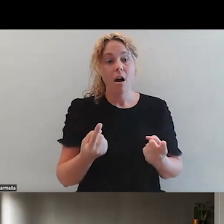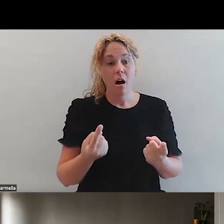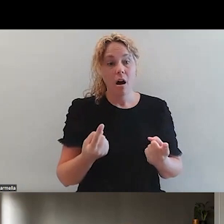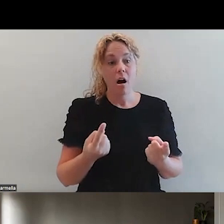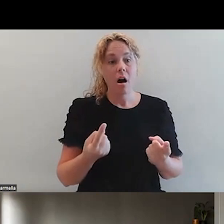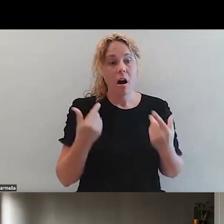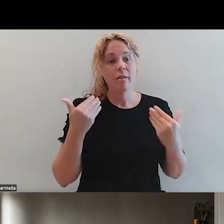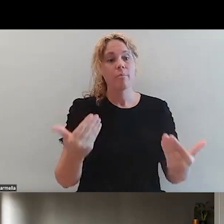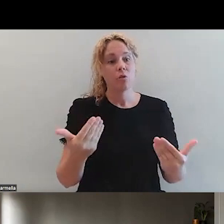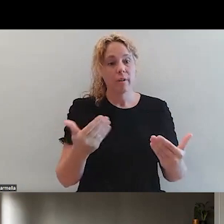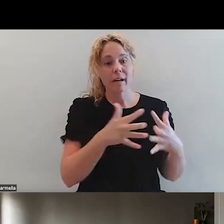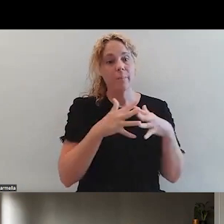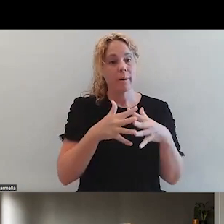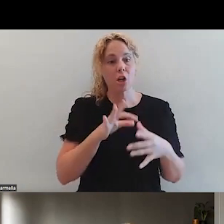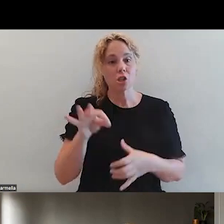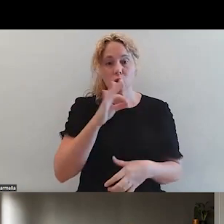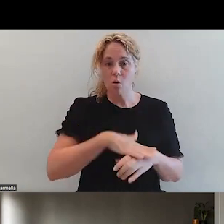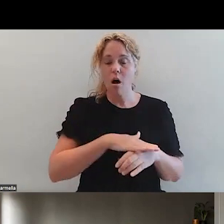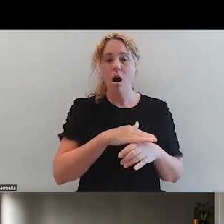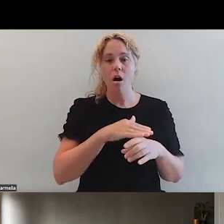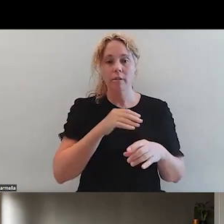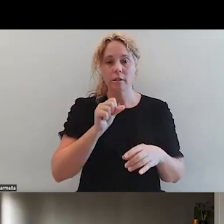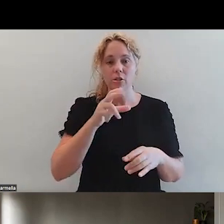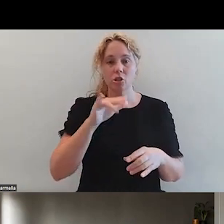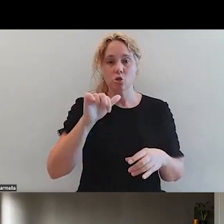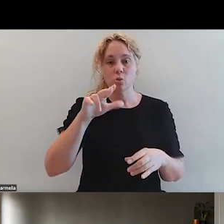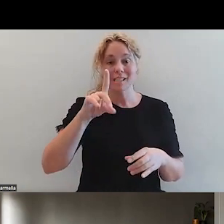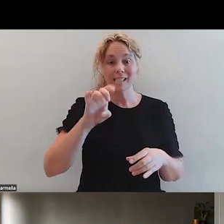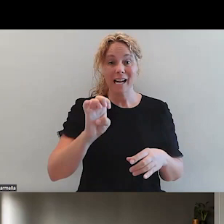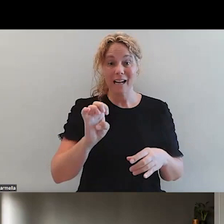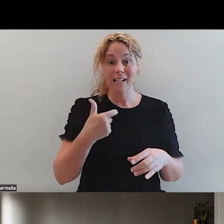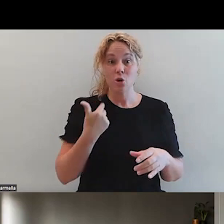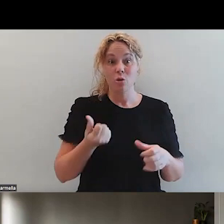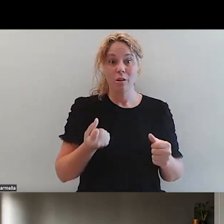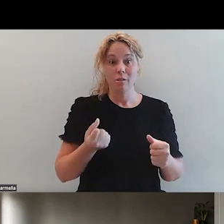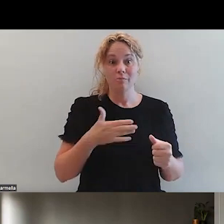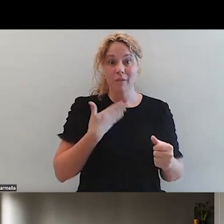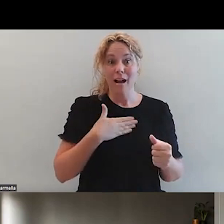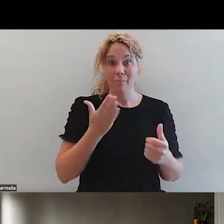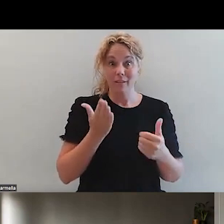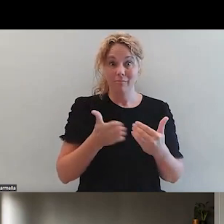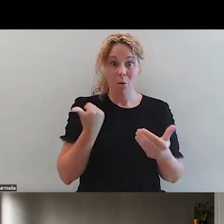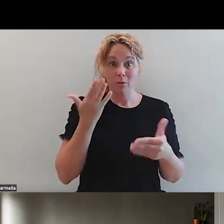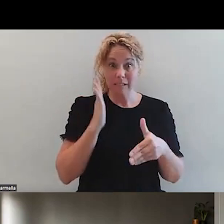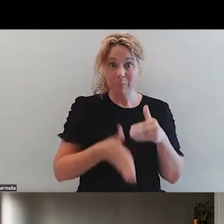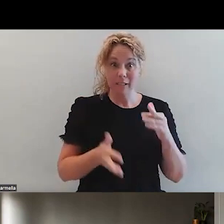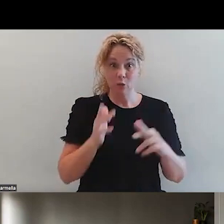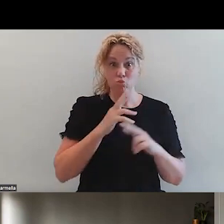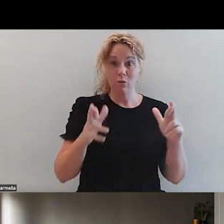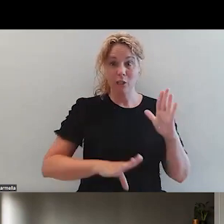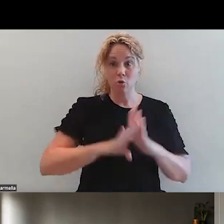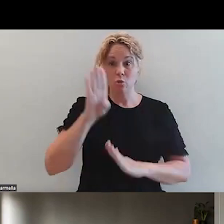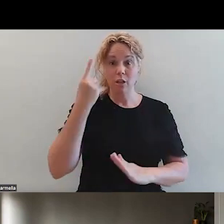on Suicide, and are thrilled to finally have it almost complete and ready to launch for